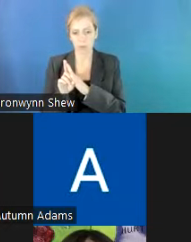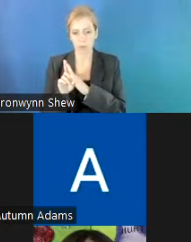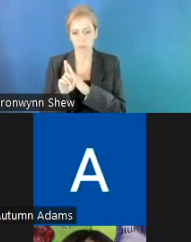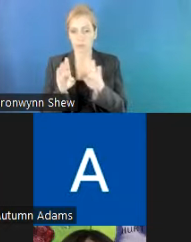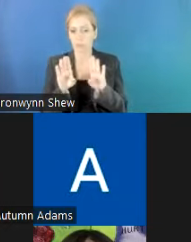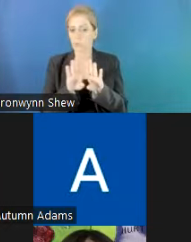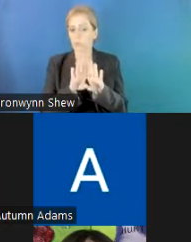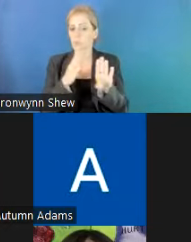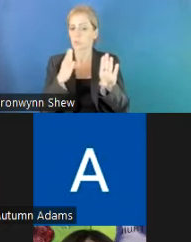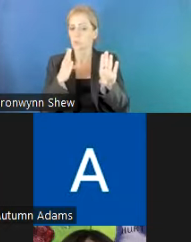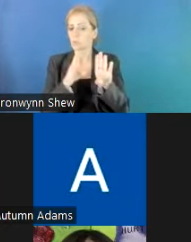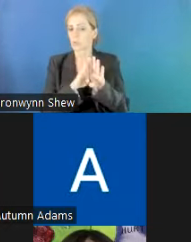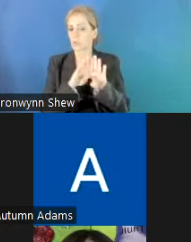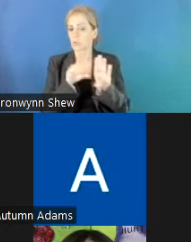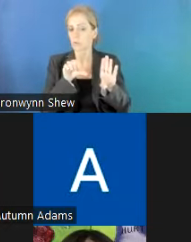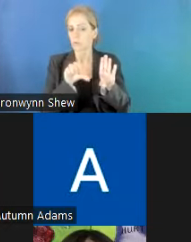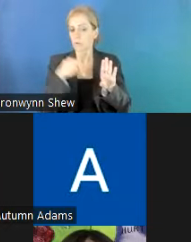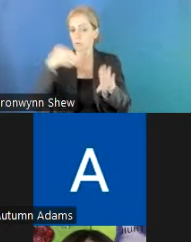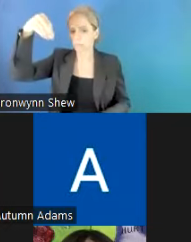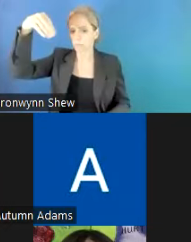alarm. Awesome, right.